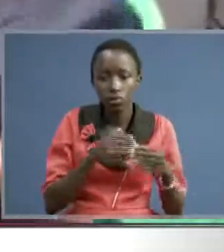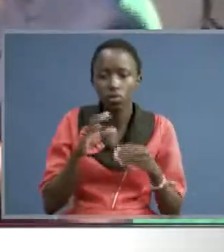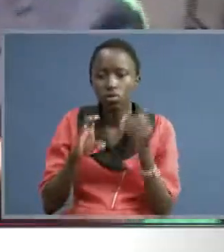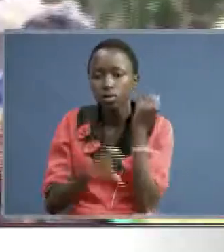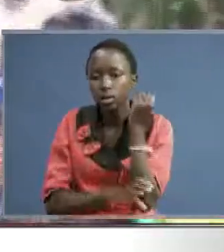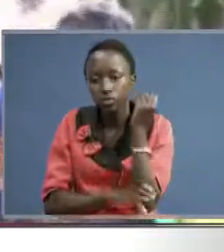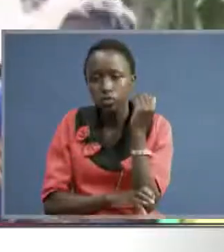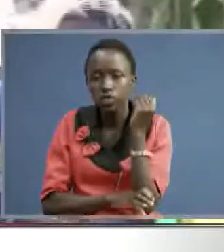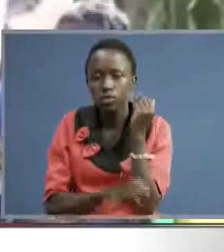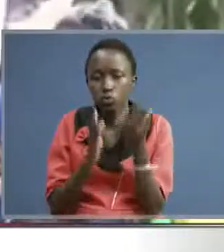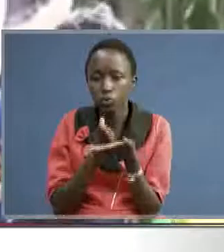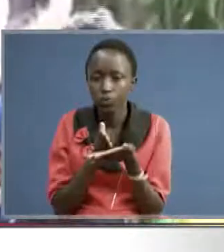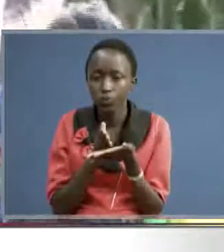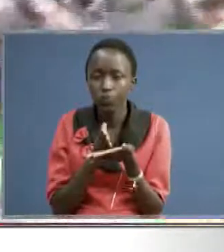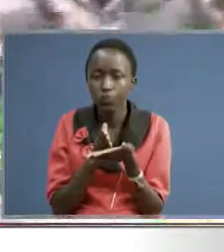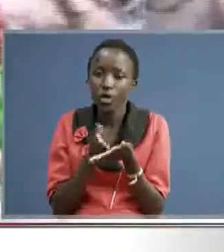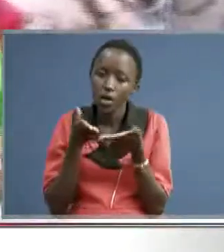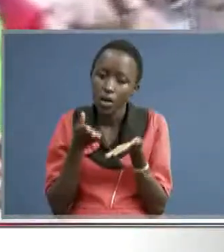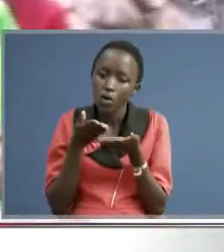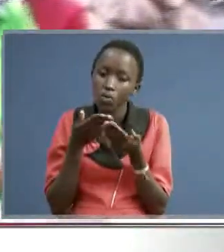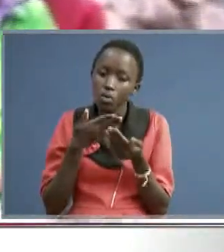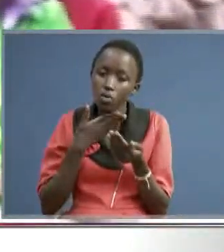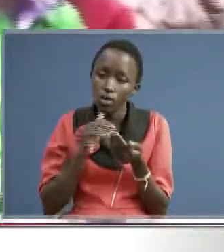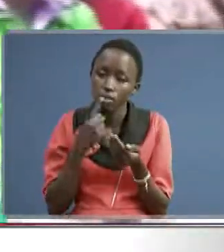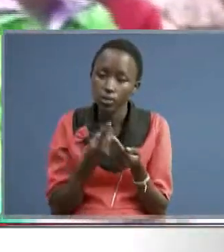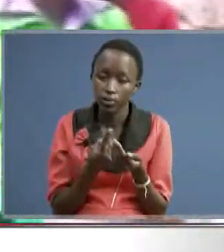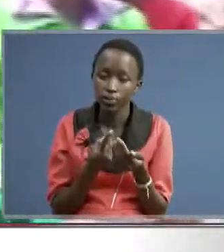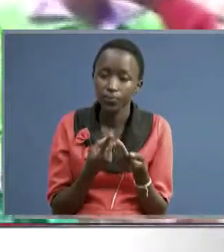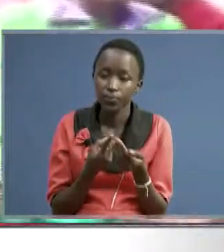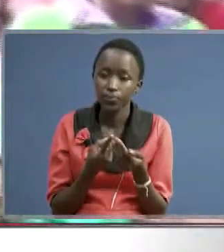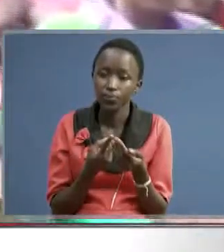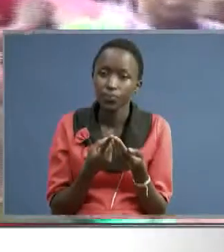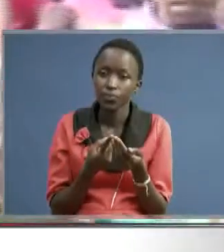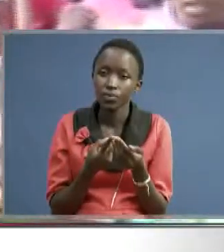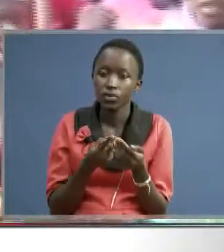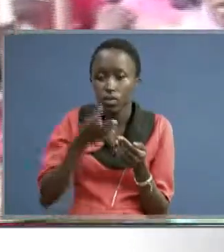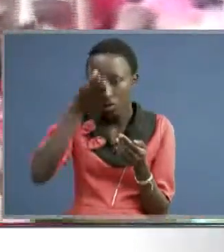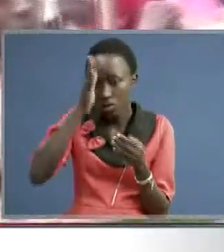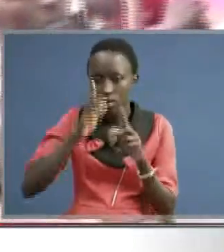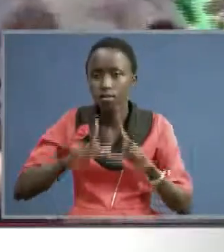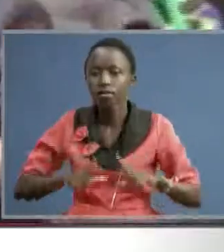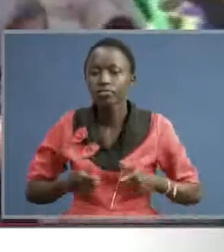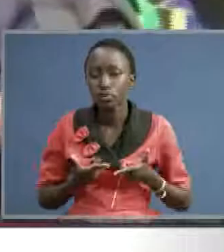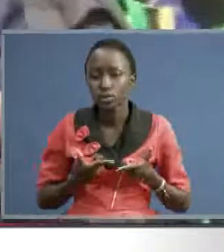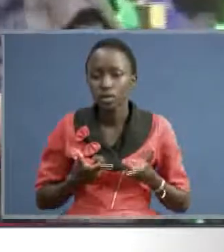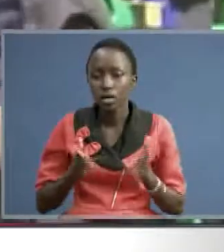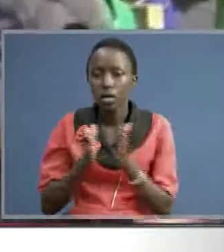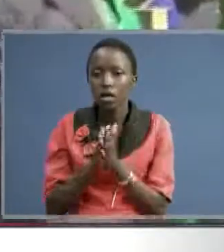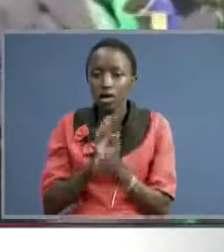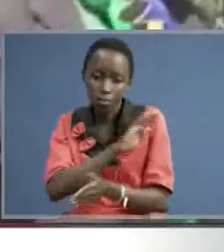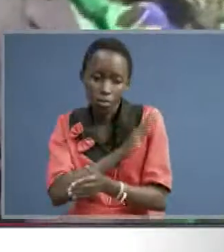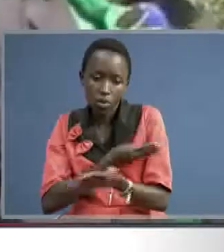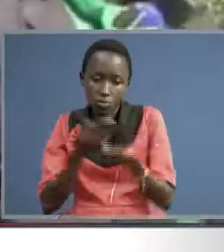si kweli? Sasa mimi niwaambie jinsi Mungu aishivyo, na kwa